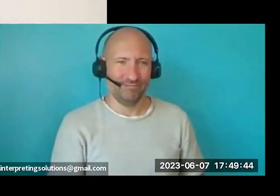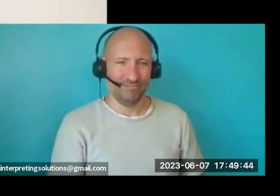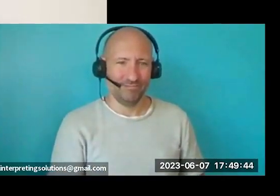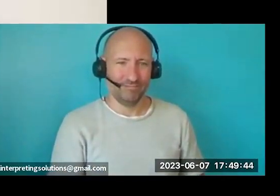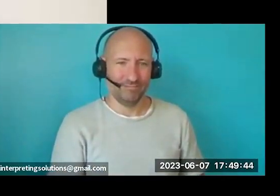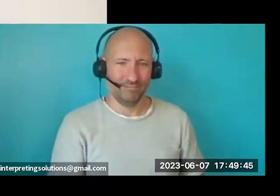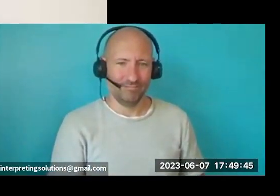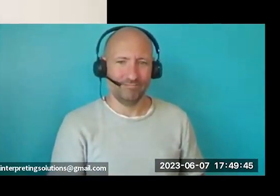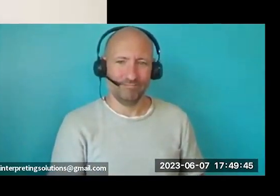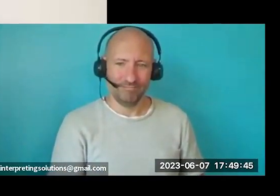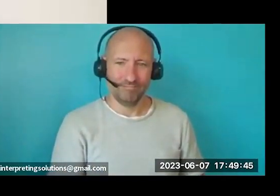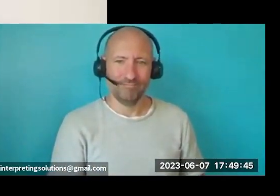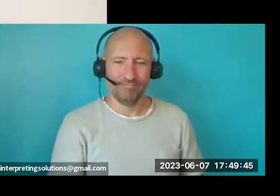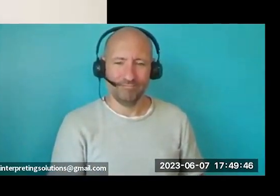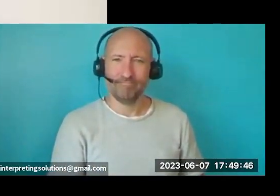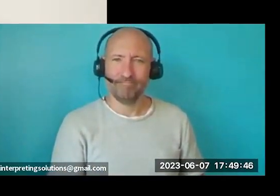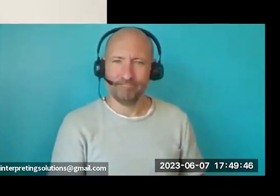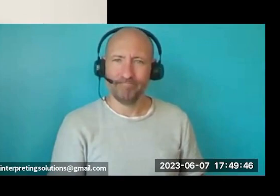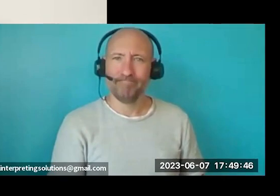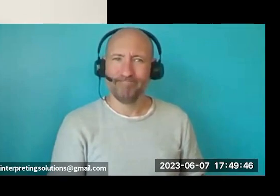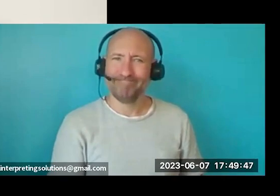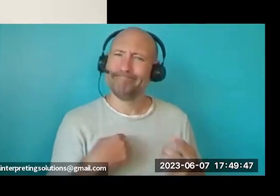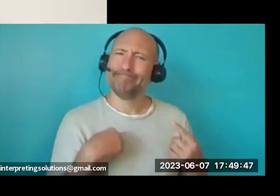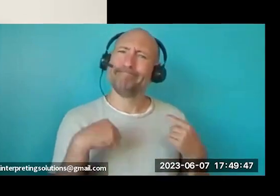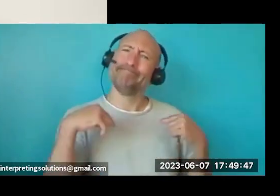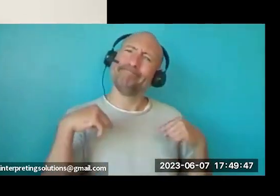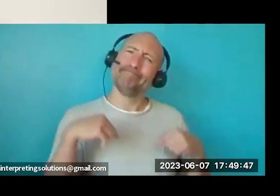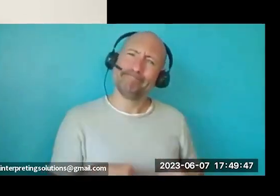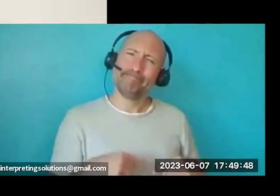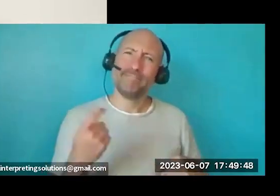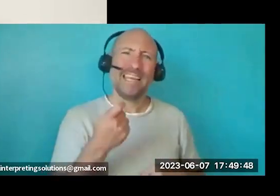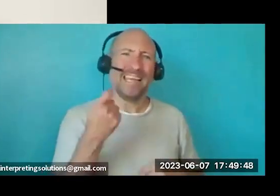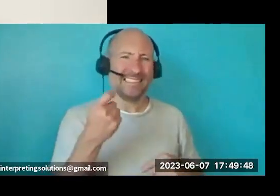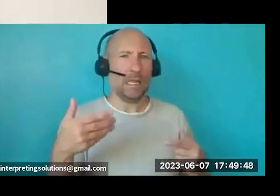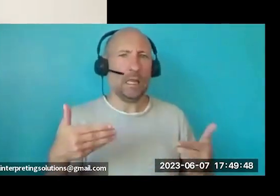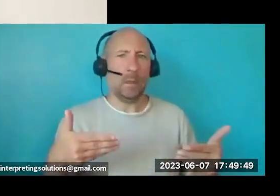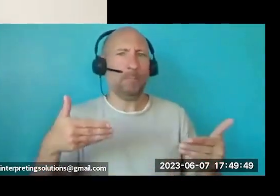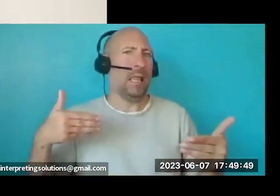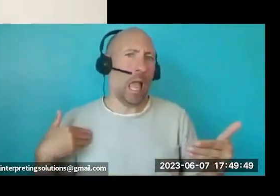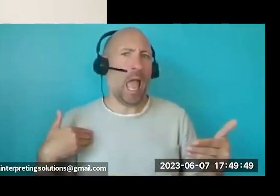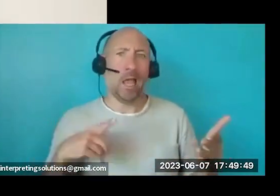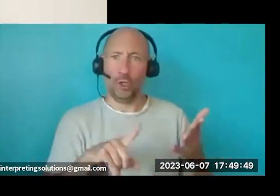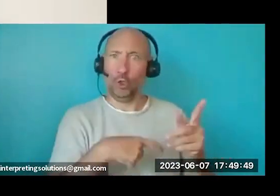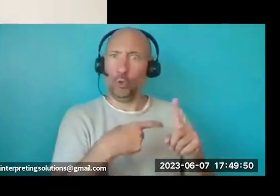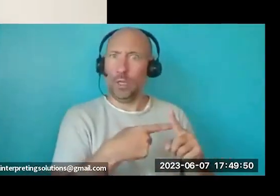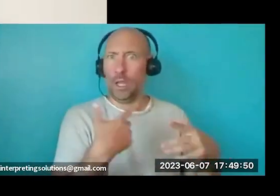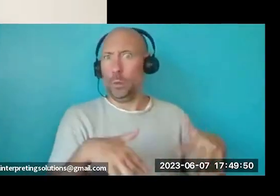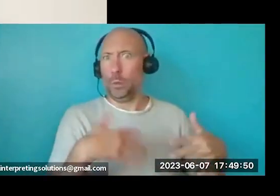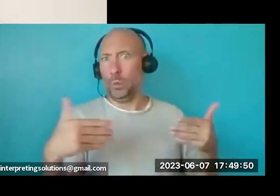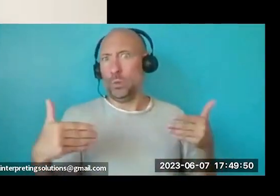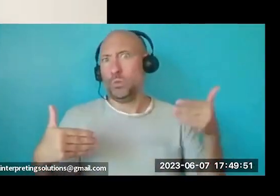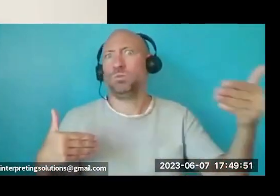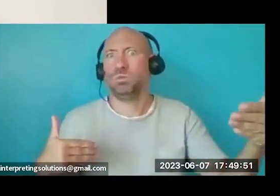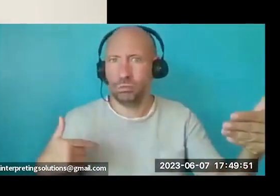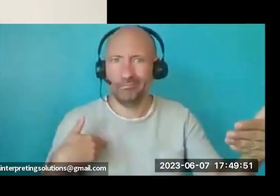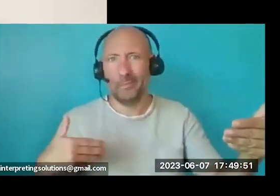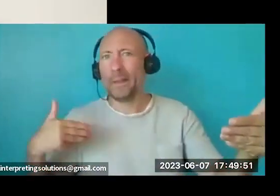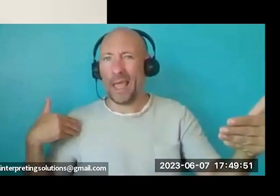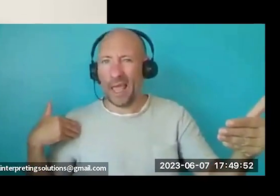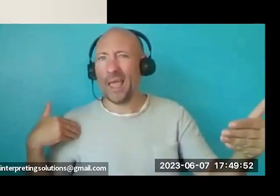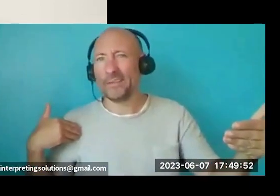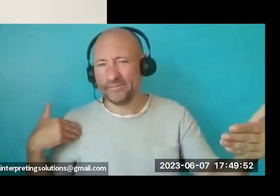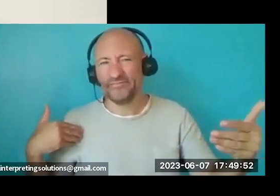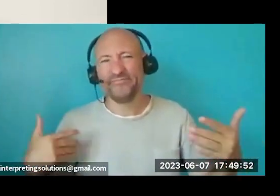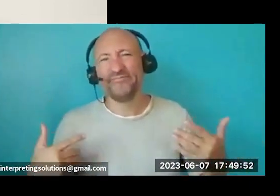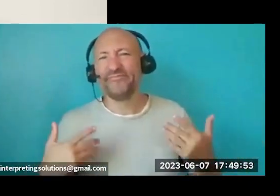Thank you very much, Lucy. In Italy, we lag behind a bit. In our works, and by